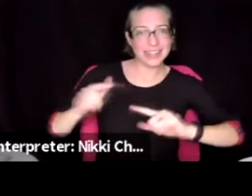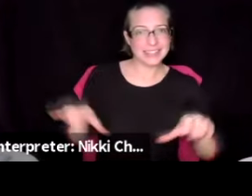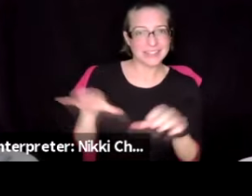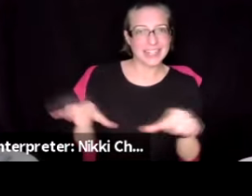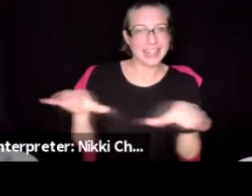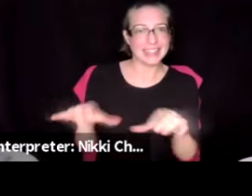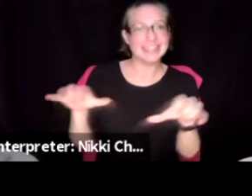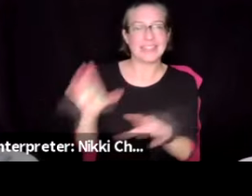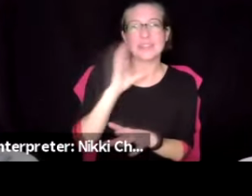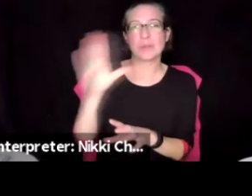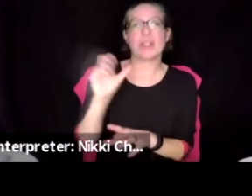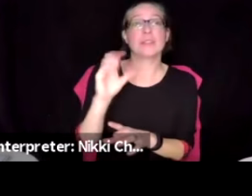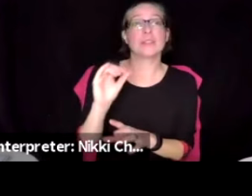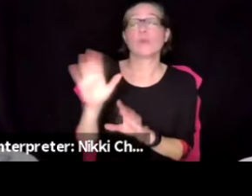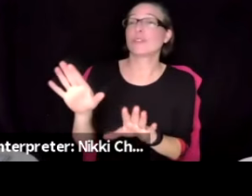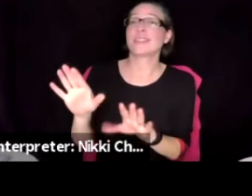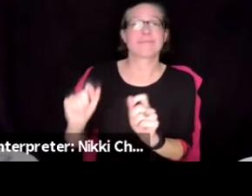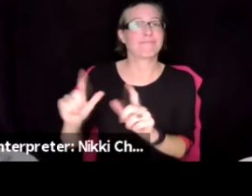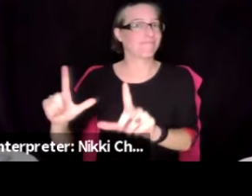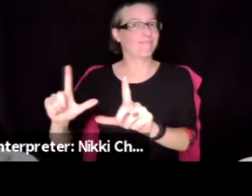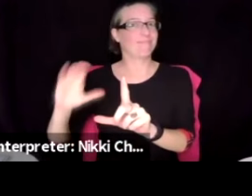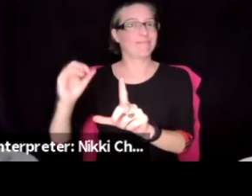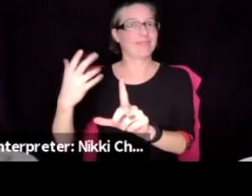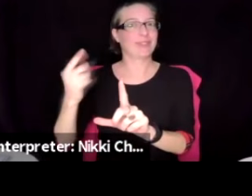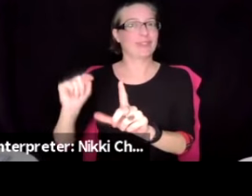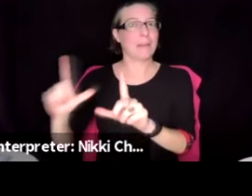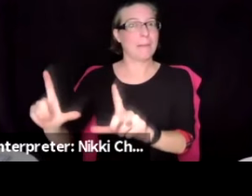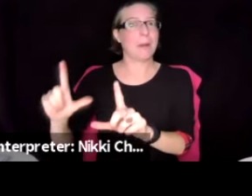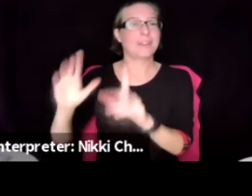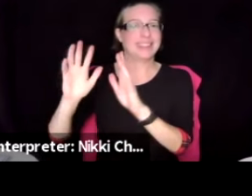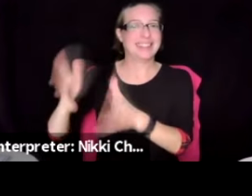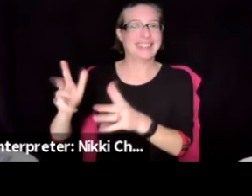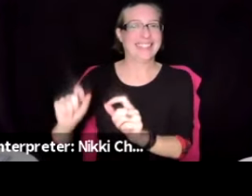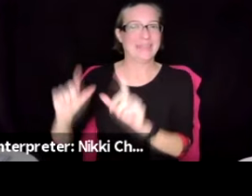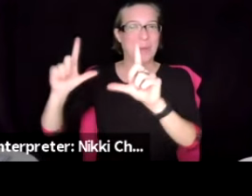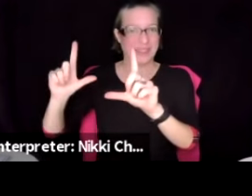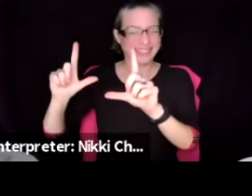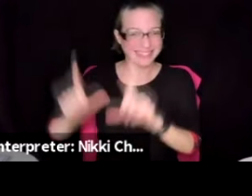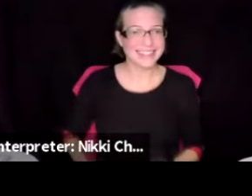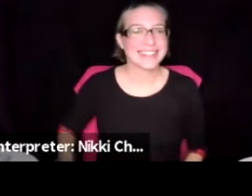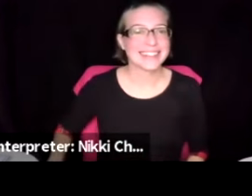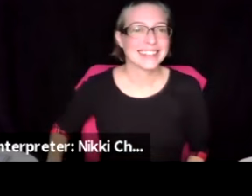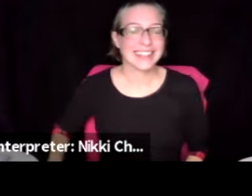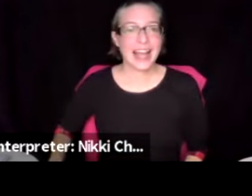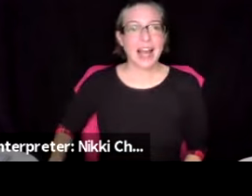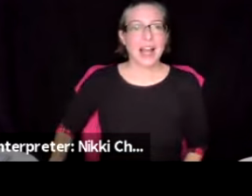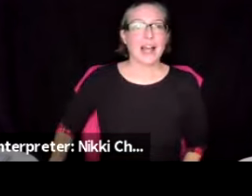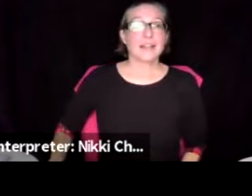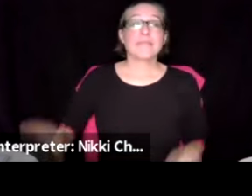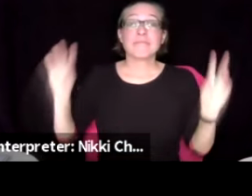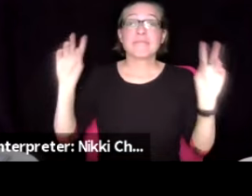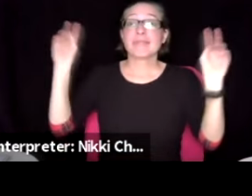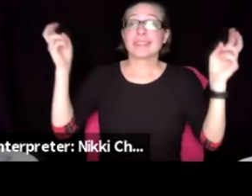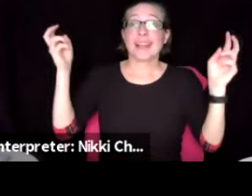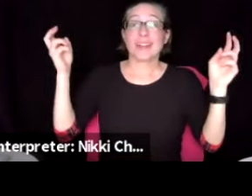go ahead and keep the chat box open. So the title of our presentation